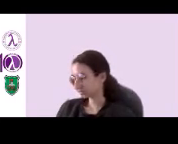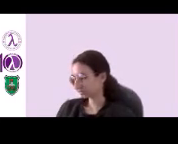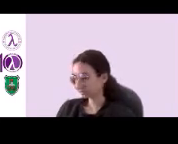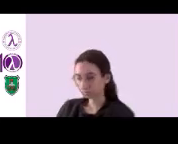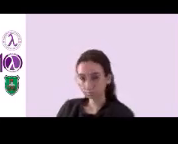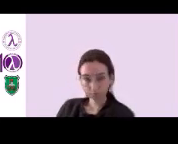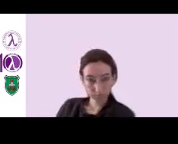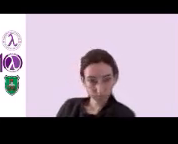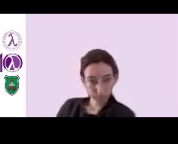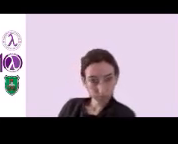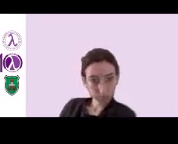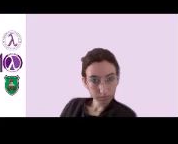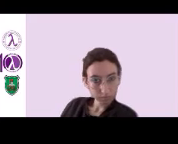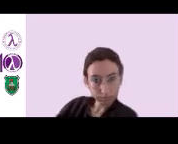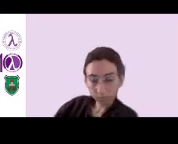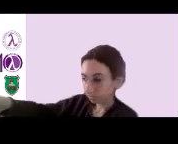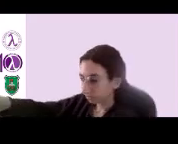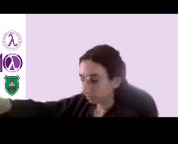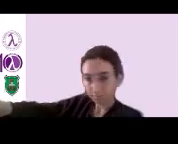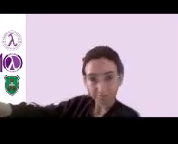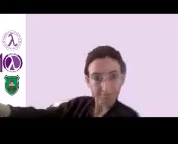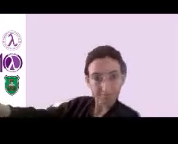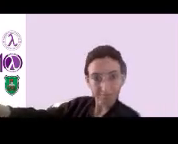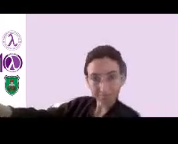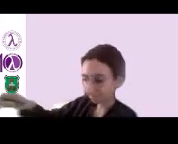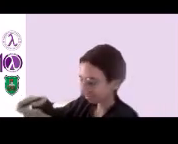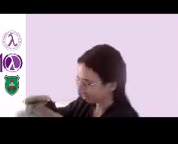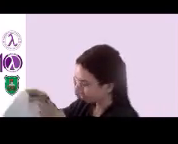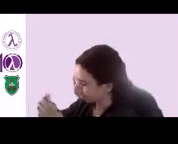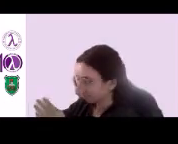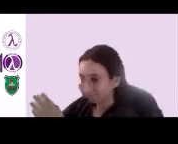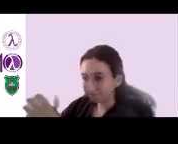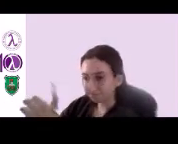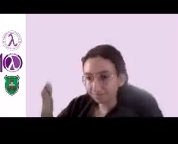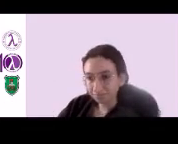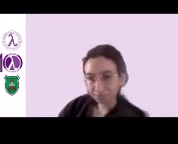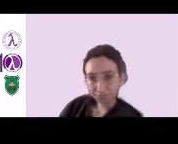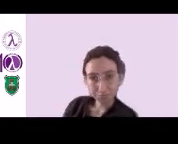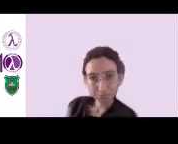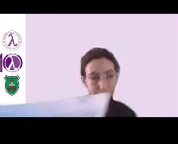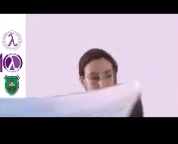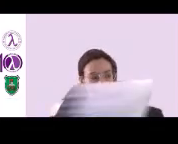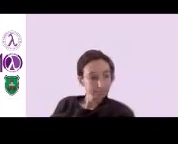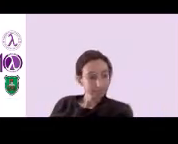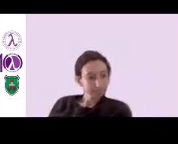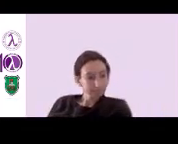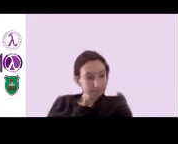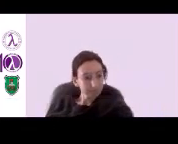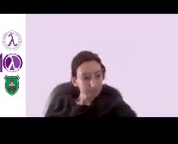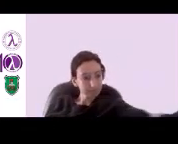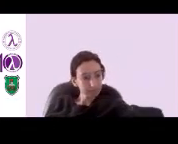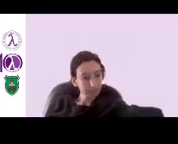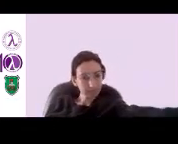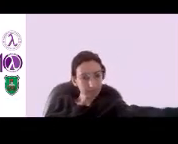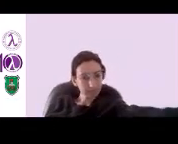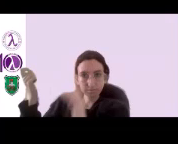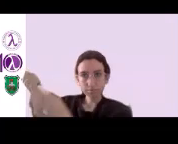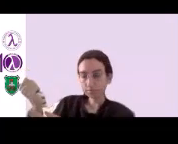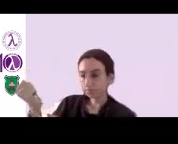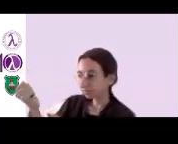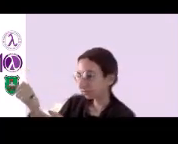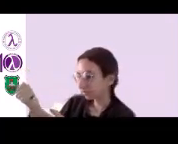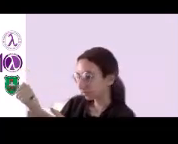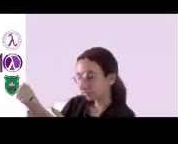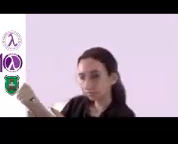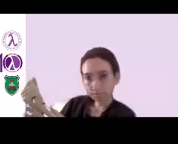here. The laser you don't see, it's behind the wall. There is a gas jet that you see here coming